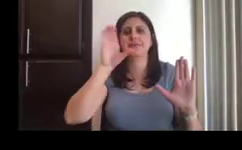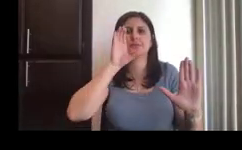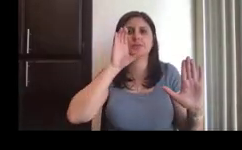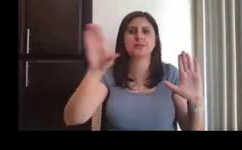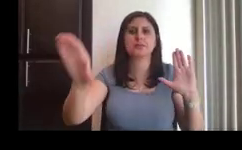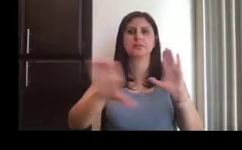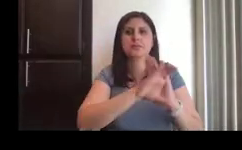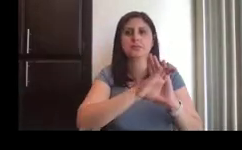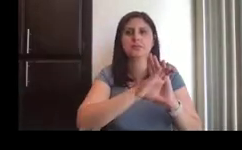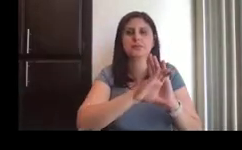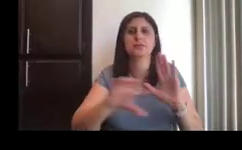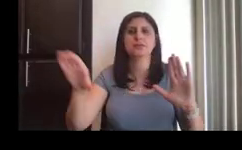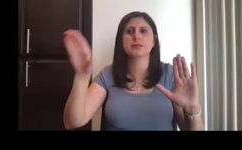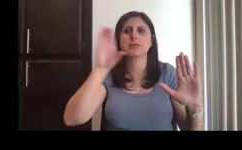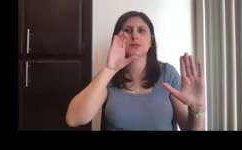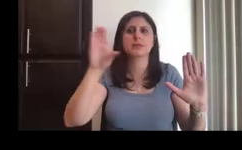picture.